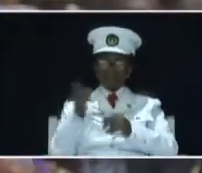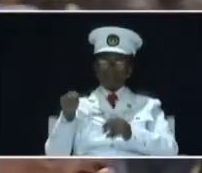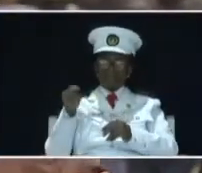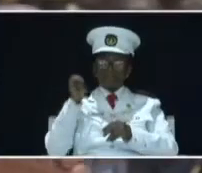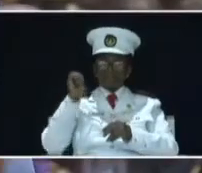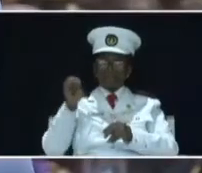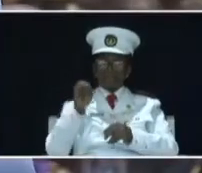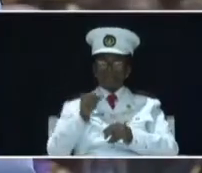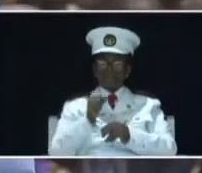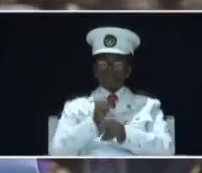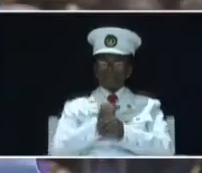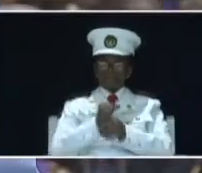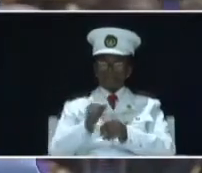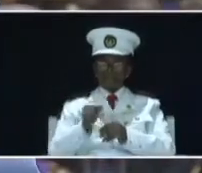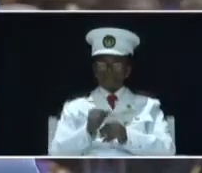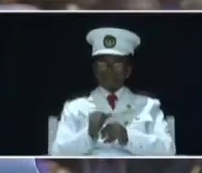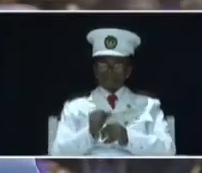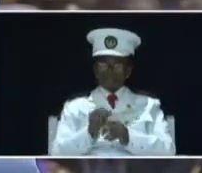calabash broke.